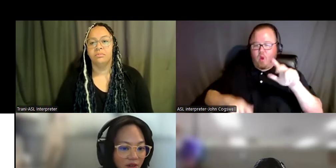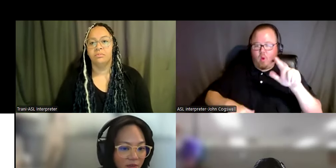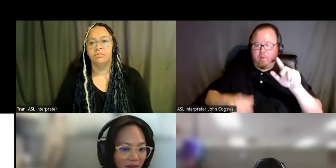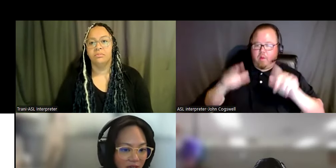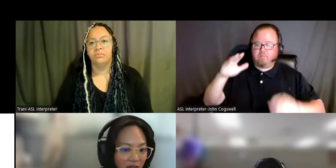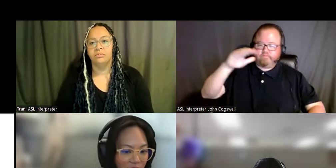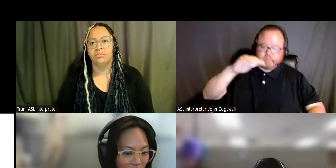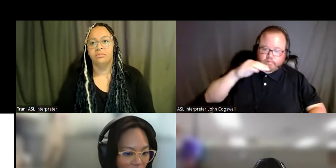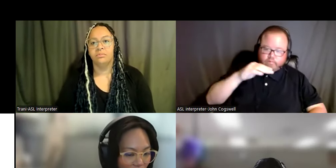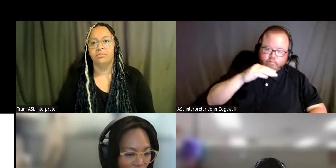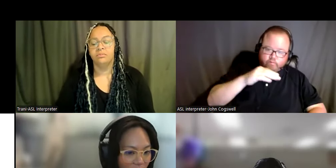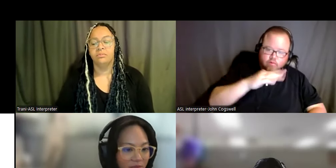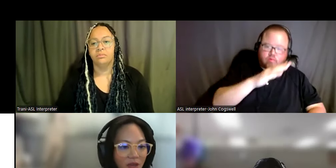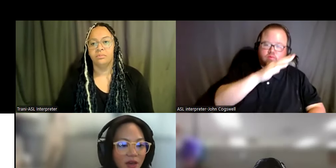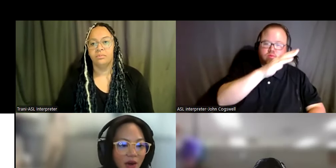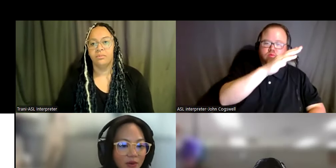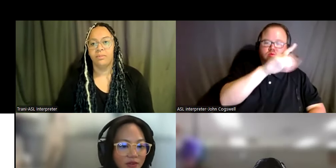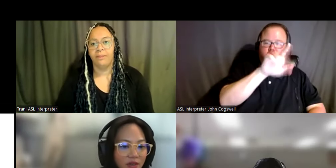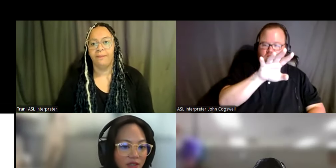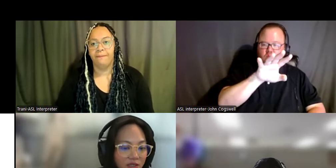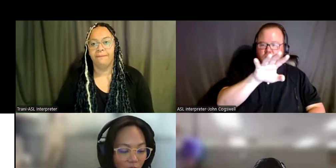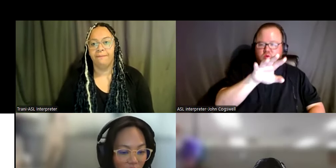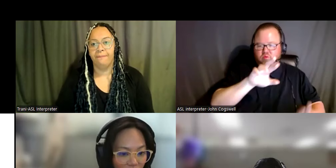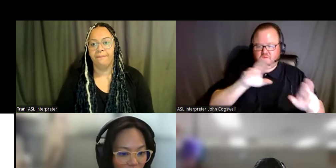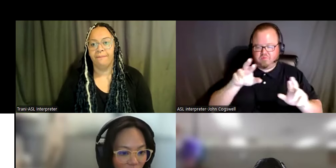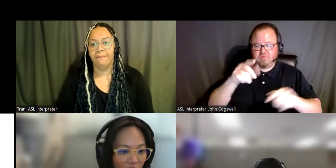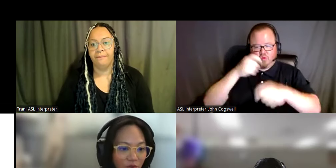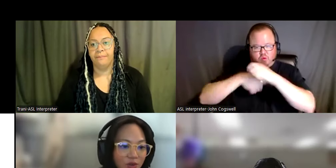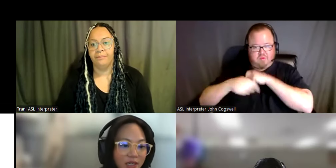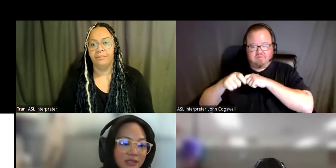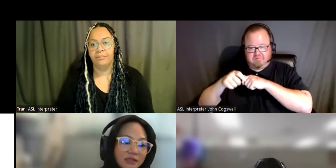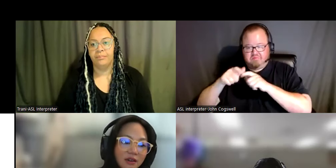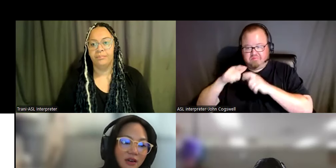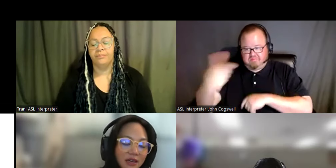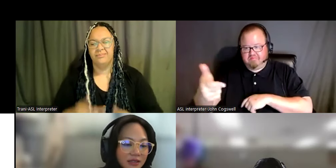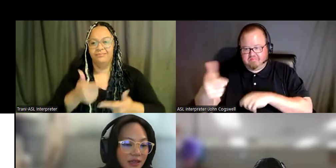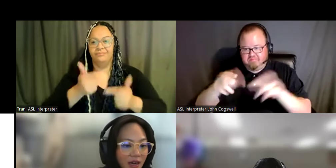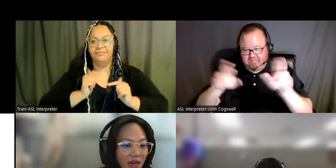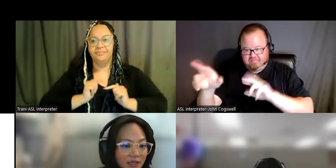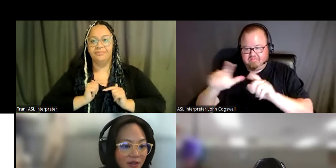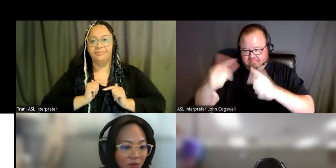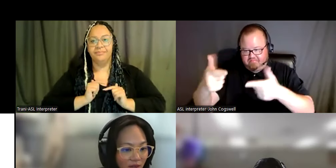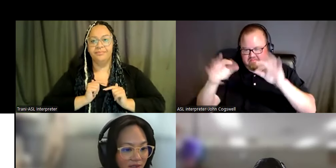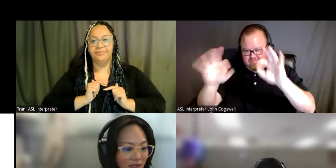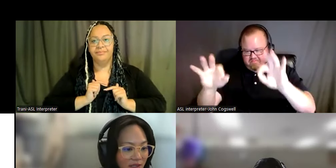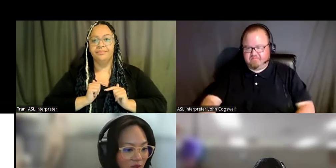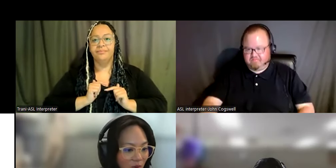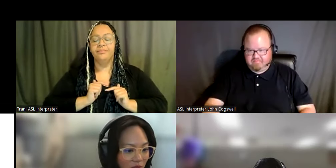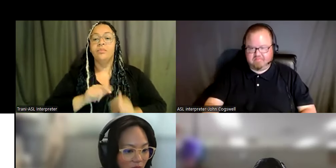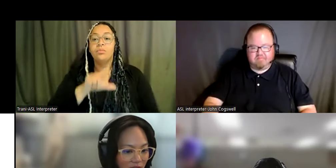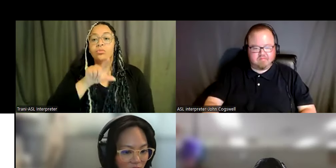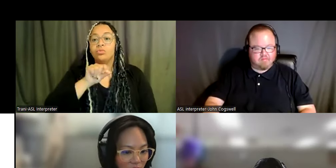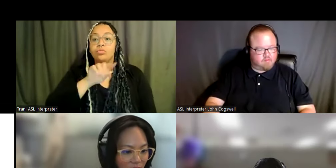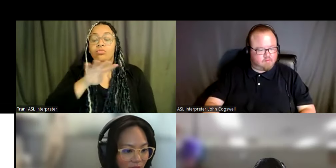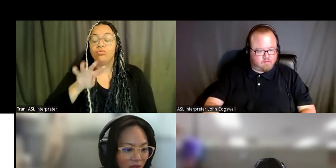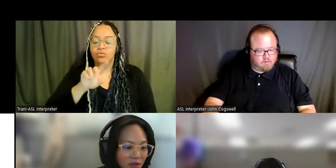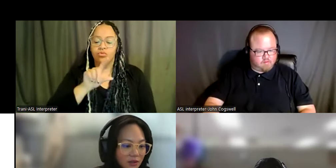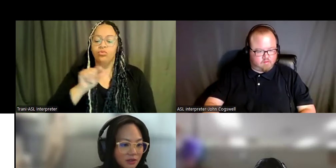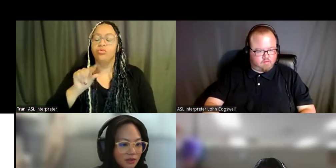kind of come back up in 2024. However, in 2024, the rate is not as high as it was in